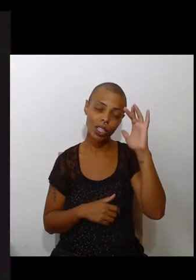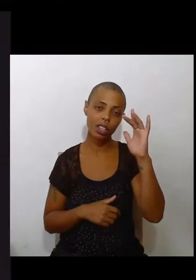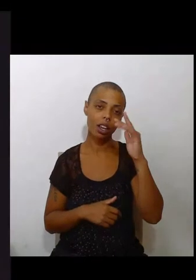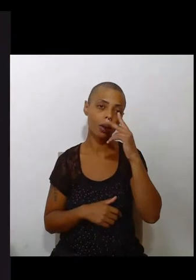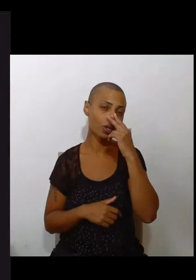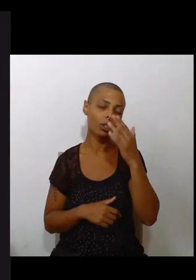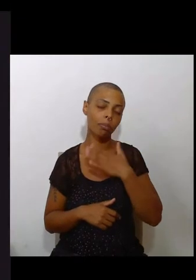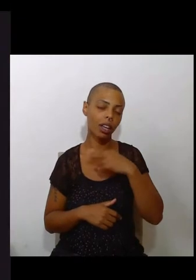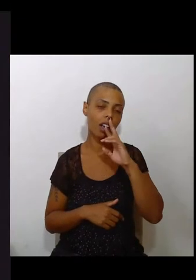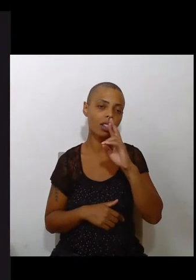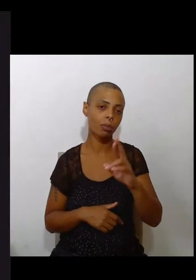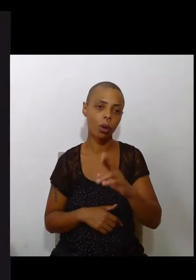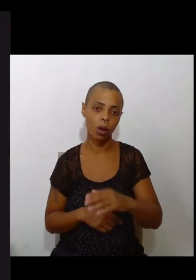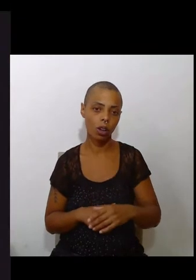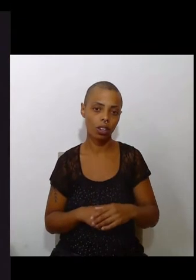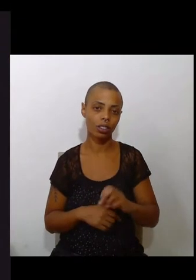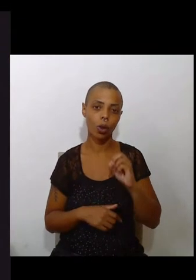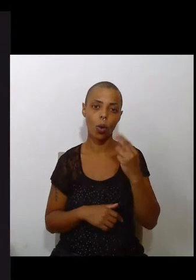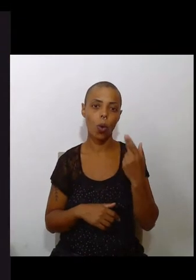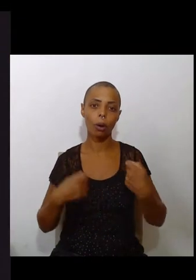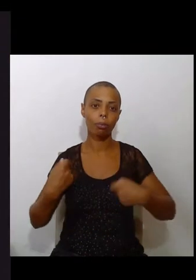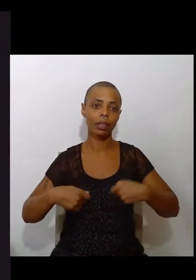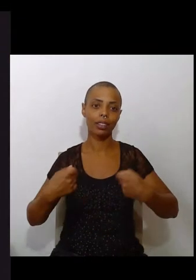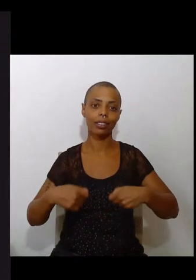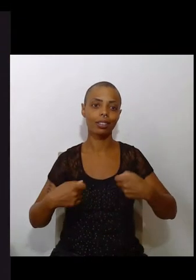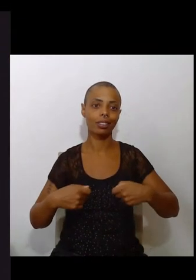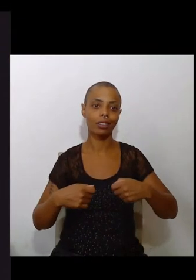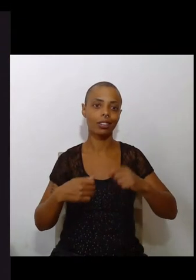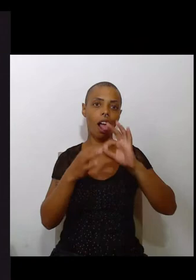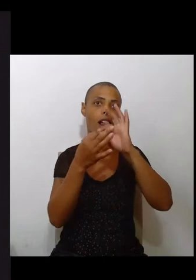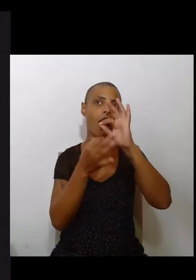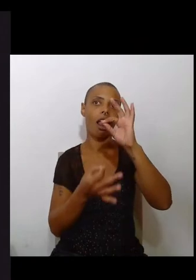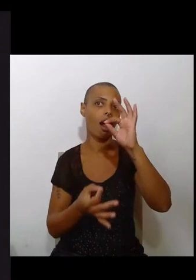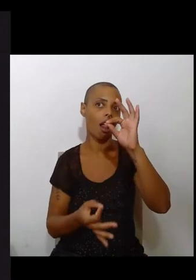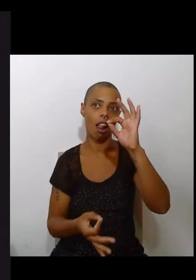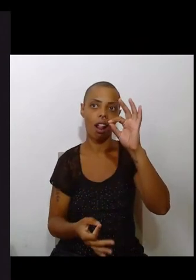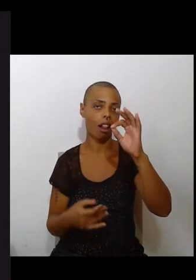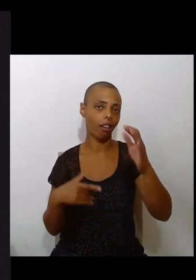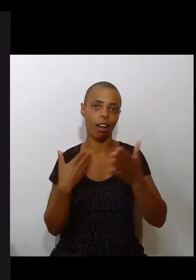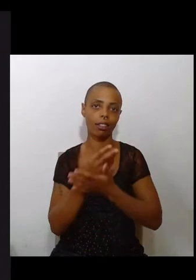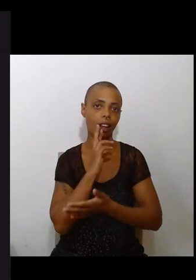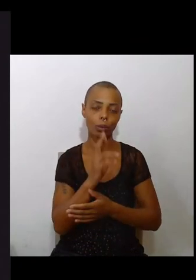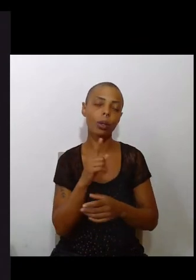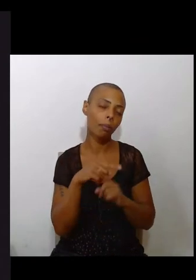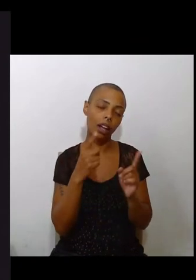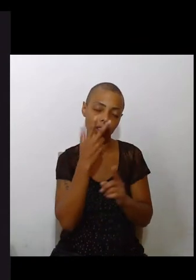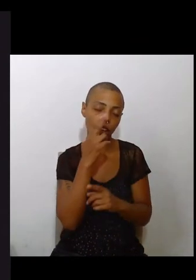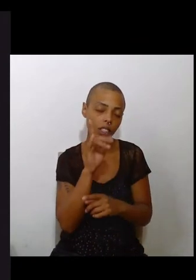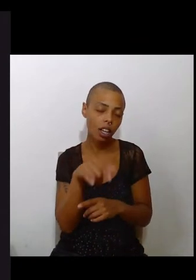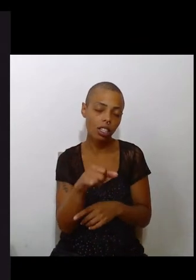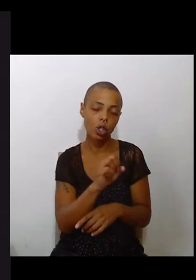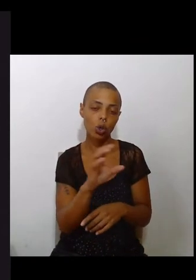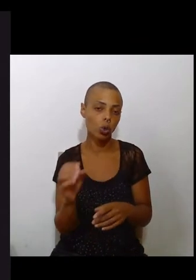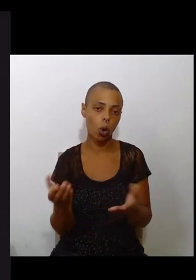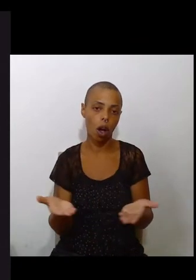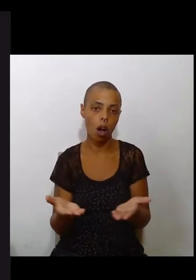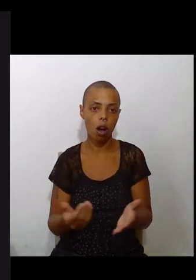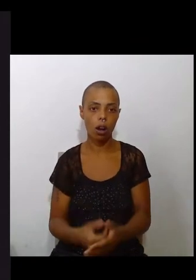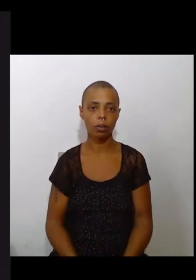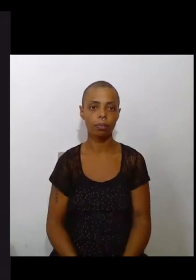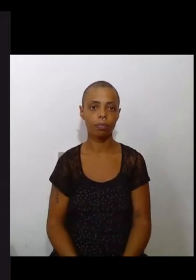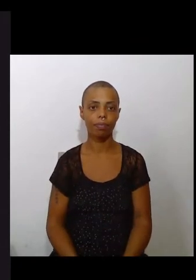um I I don't know uh I think that's my answer otherwise I would spend a lot more time to continue my answer but